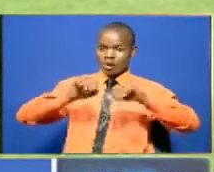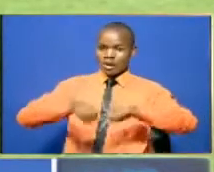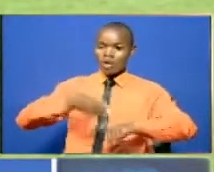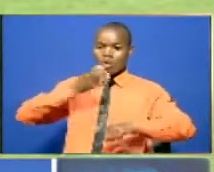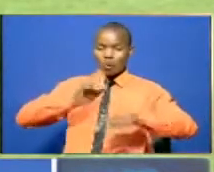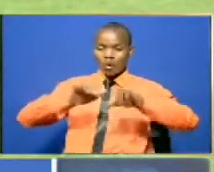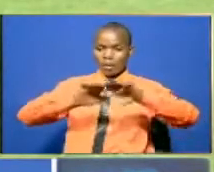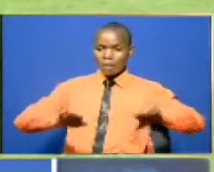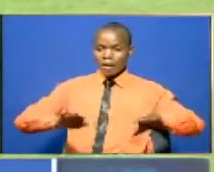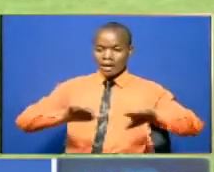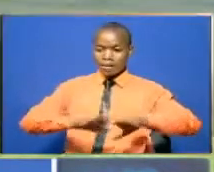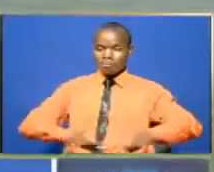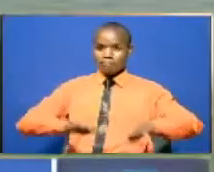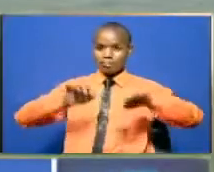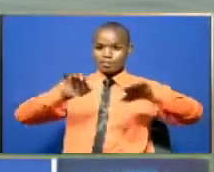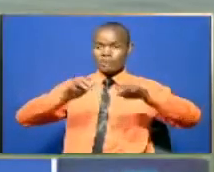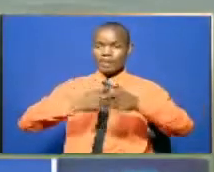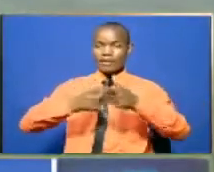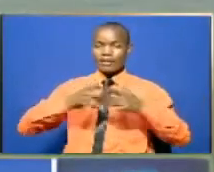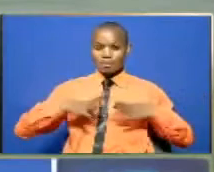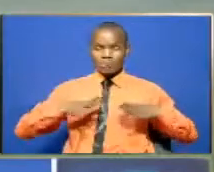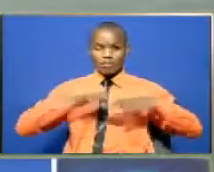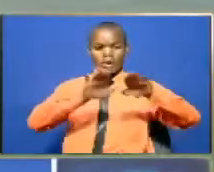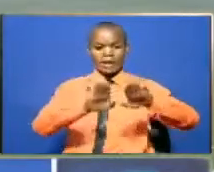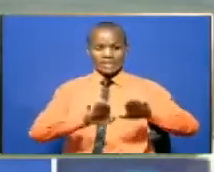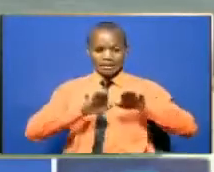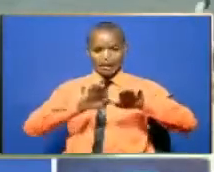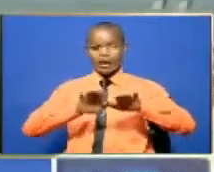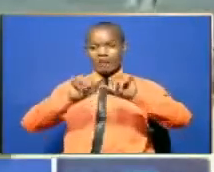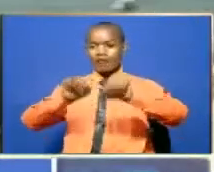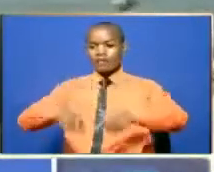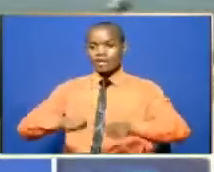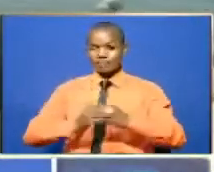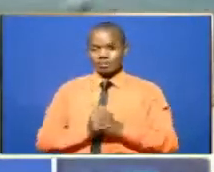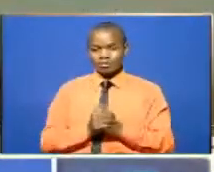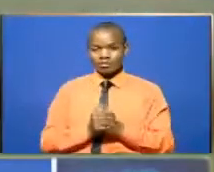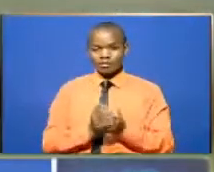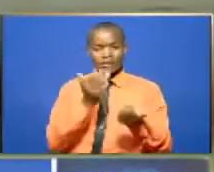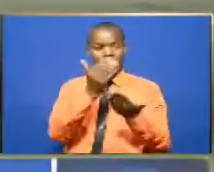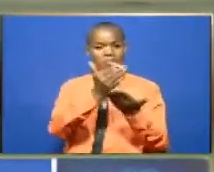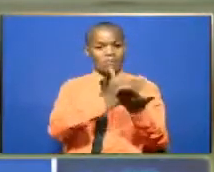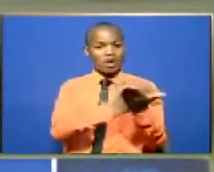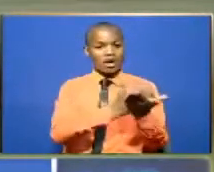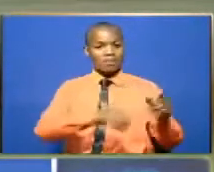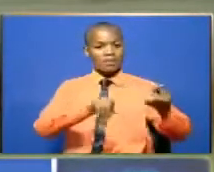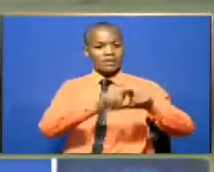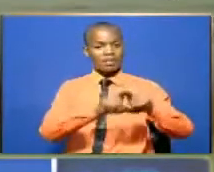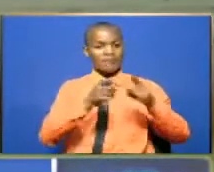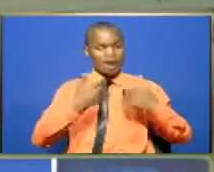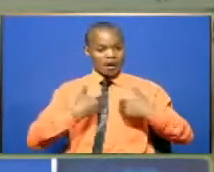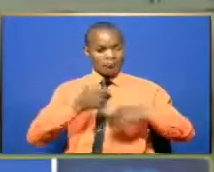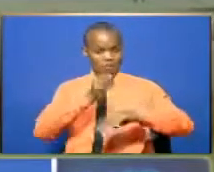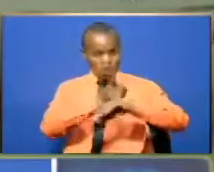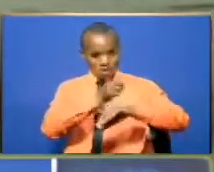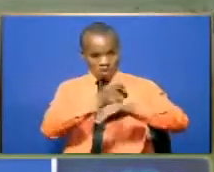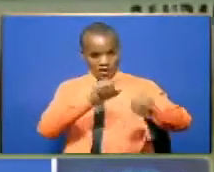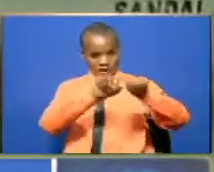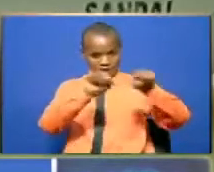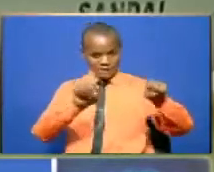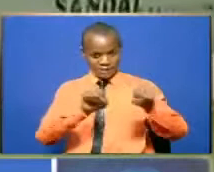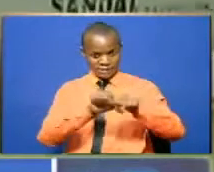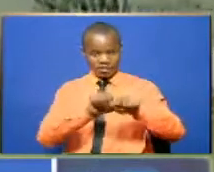that people can be able to be moved to there. The program will also put in place an early climate change warning system to aid in